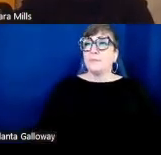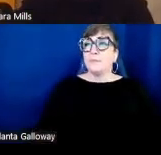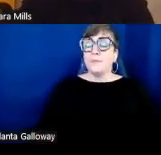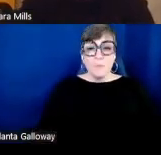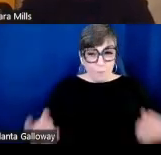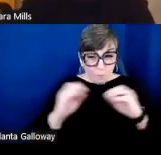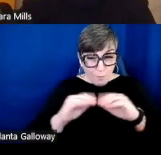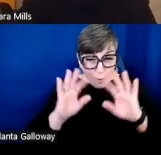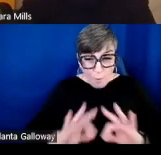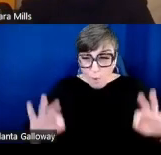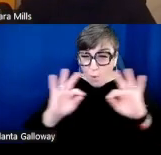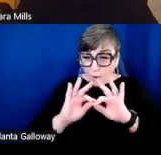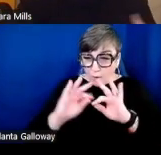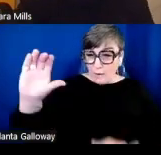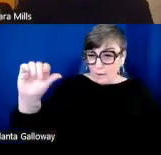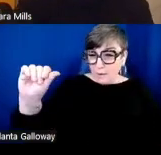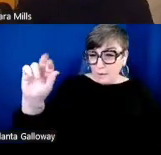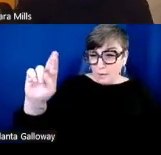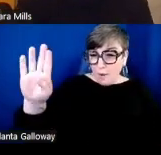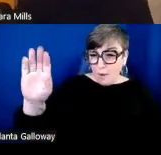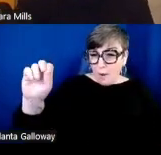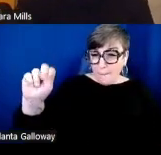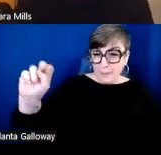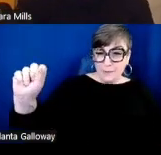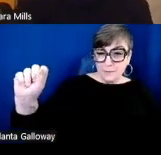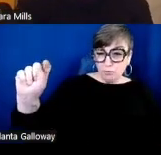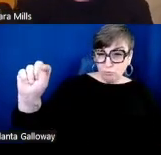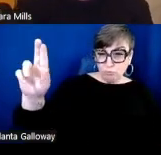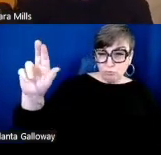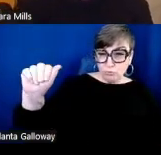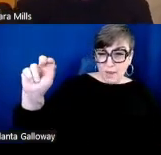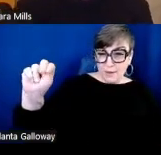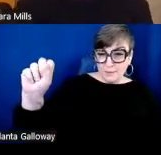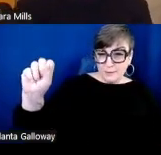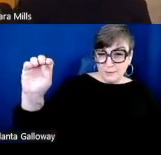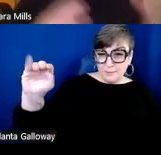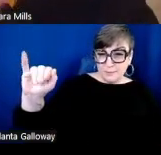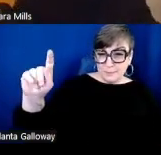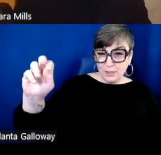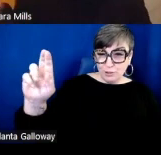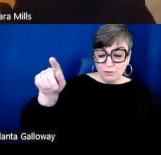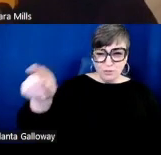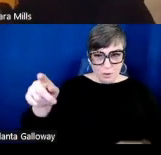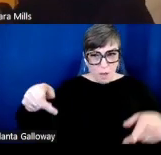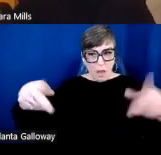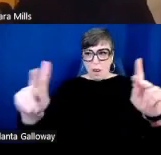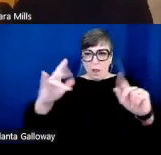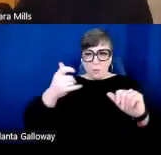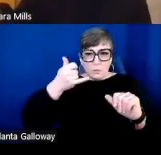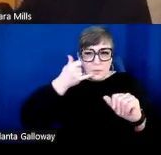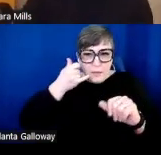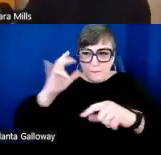as a telephone amplifier enabled the electrical hearing aid industry to come into being um in the first place